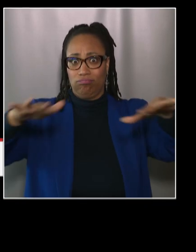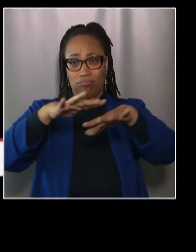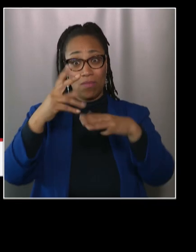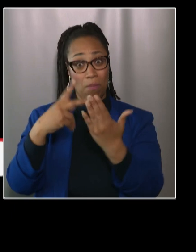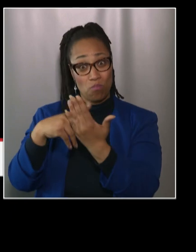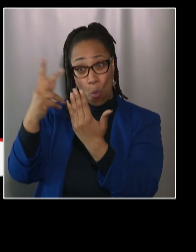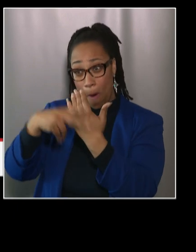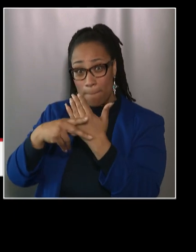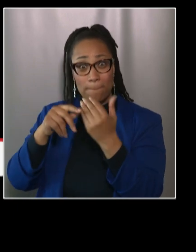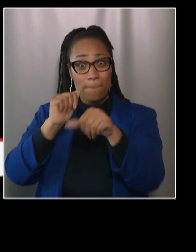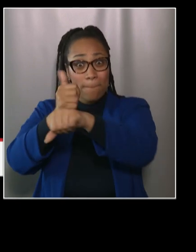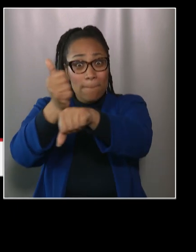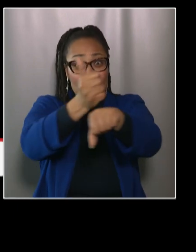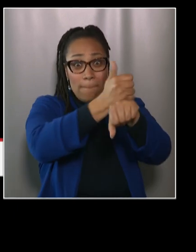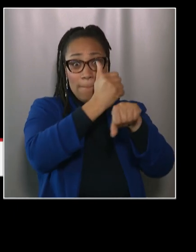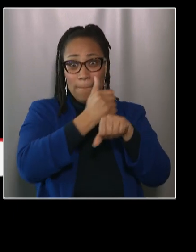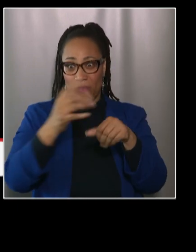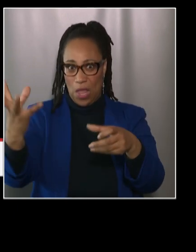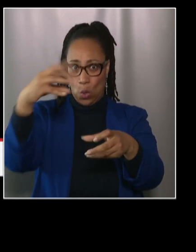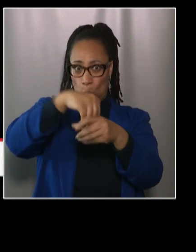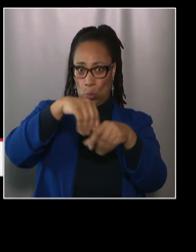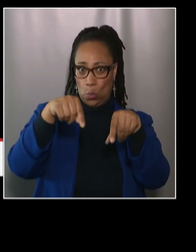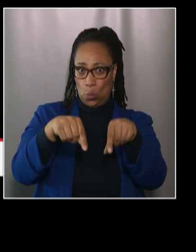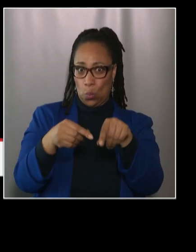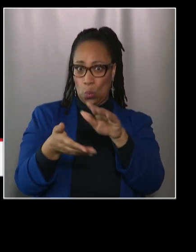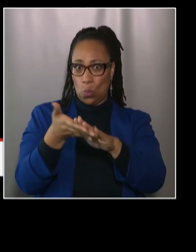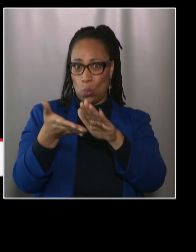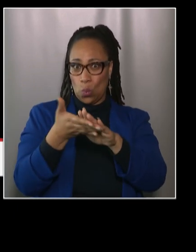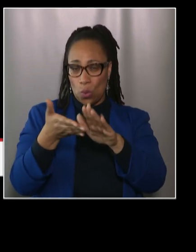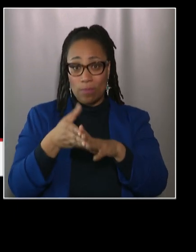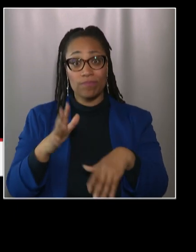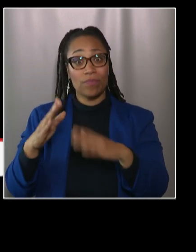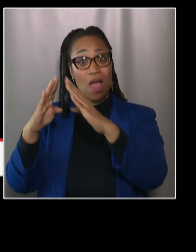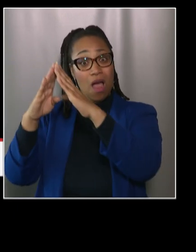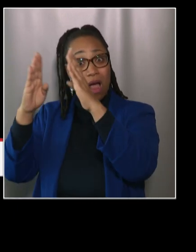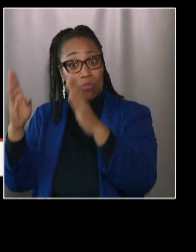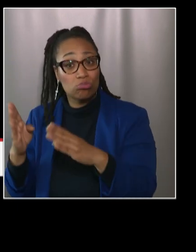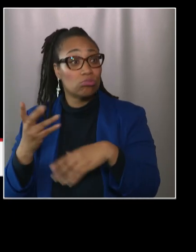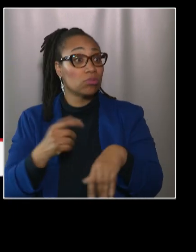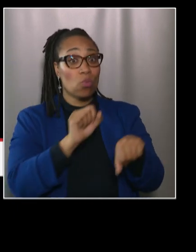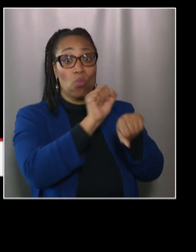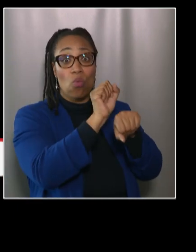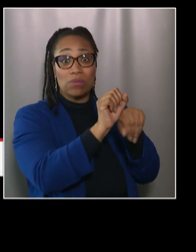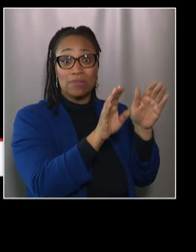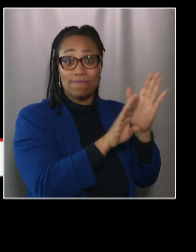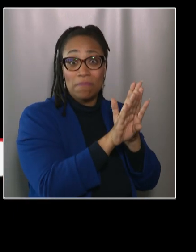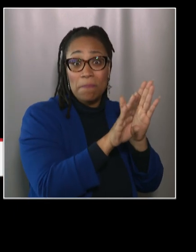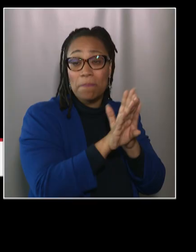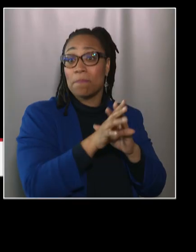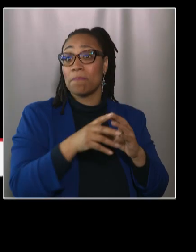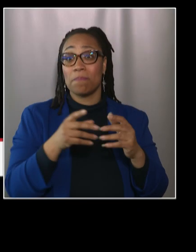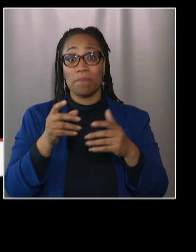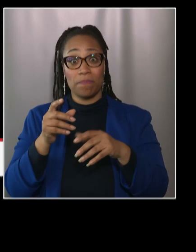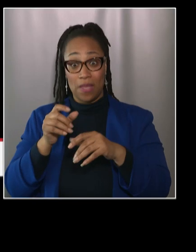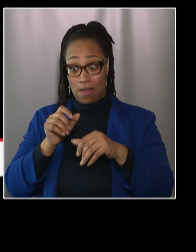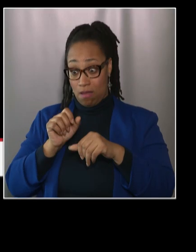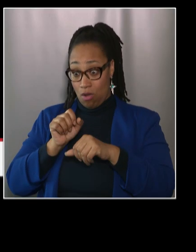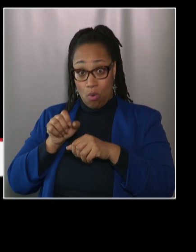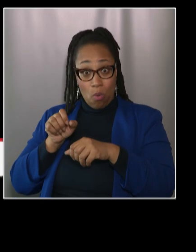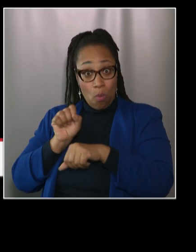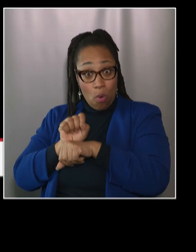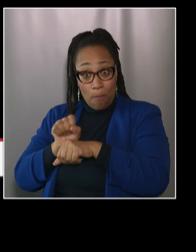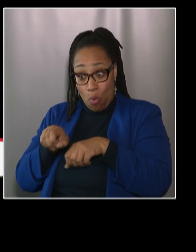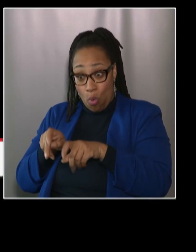of needs, including housing, workforce development, and employment services, as well as for our most